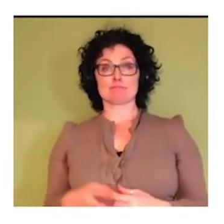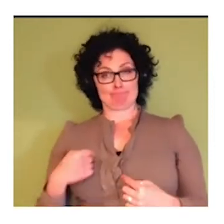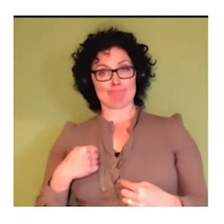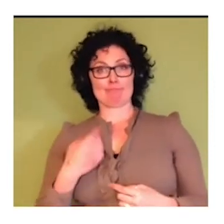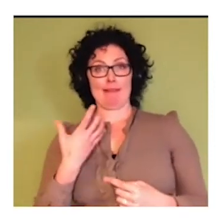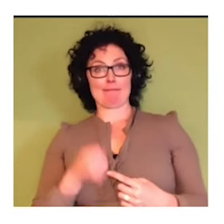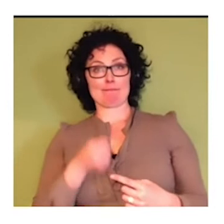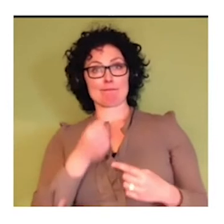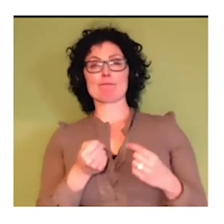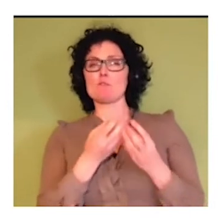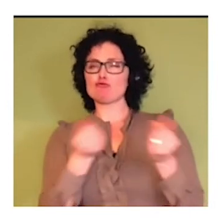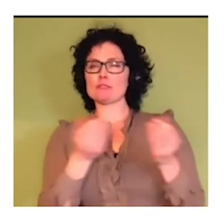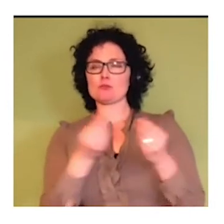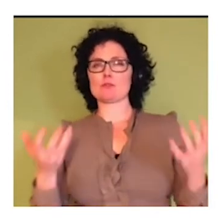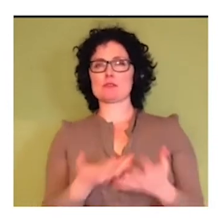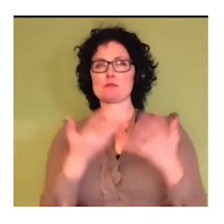on our website,